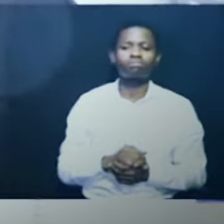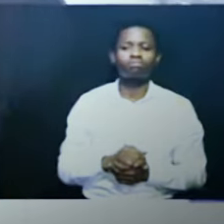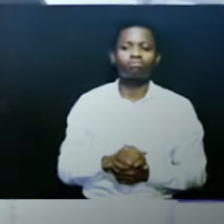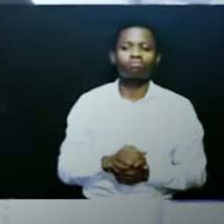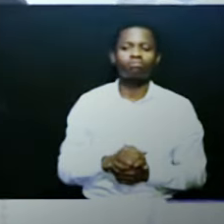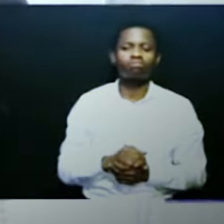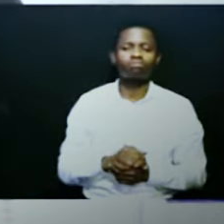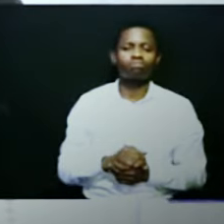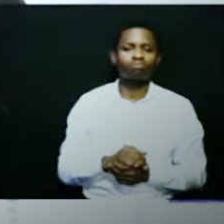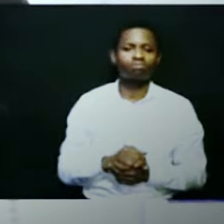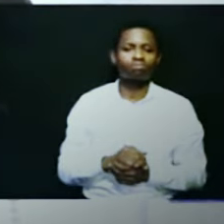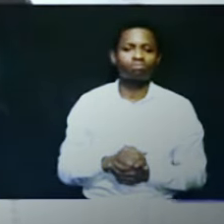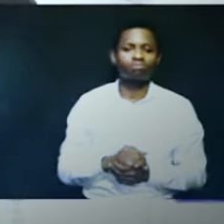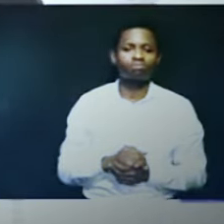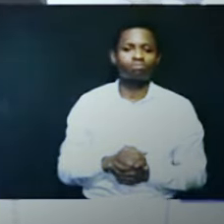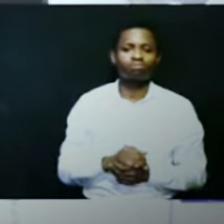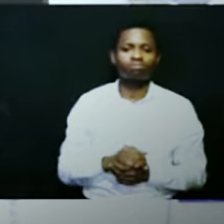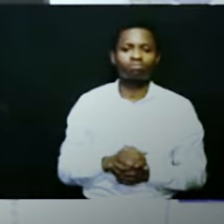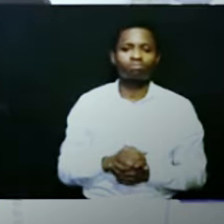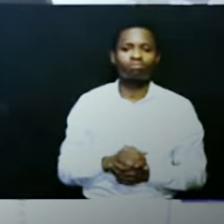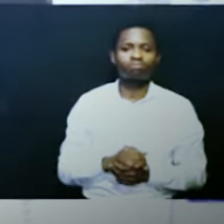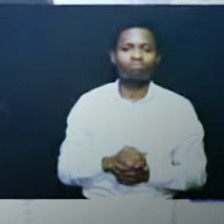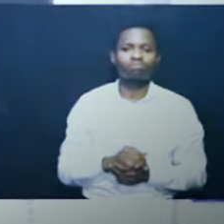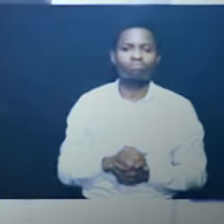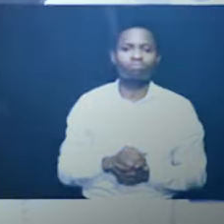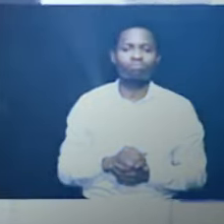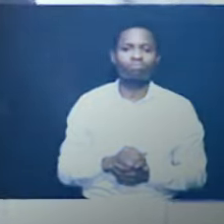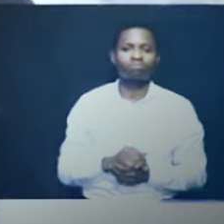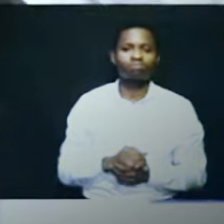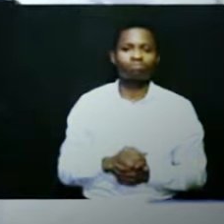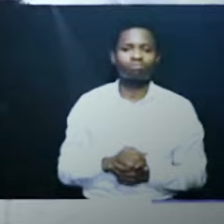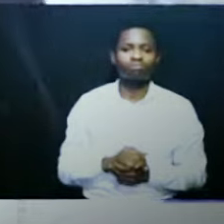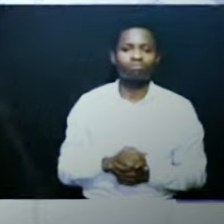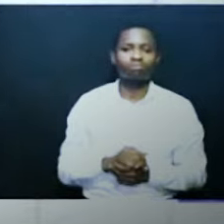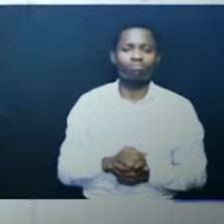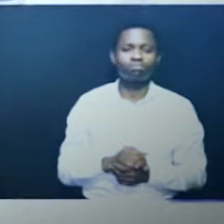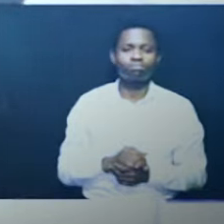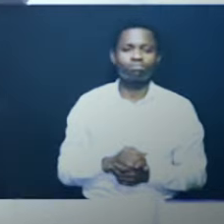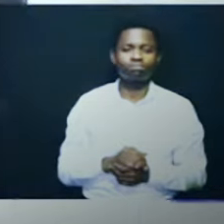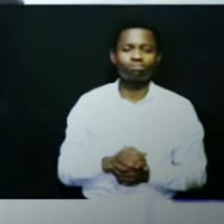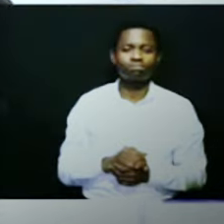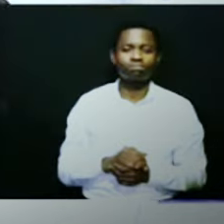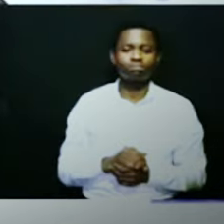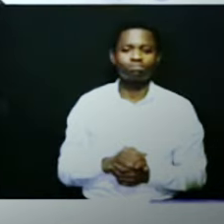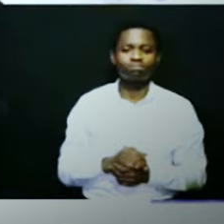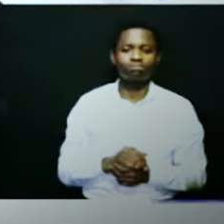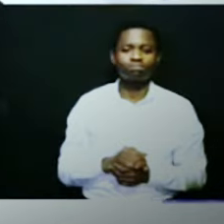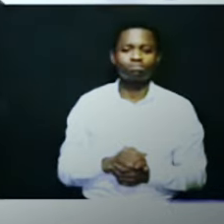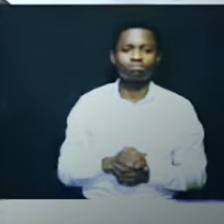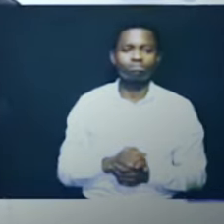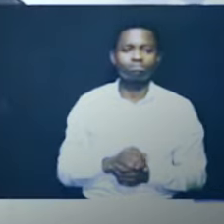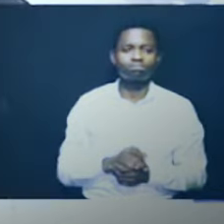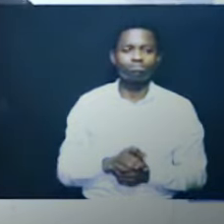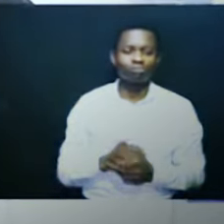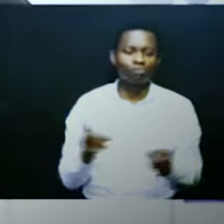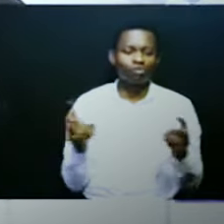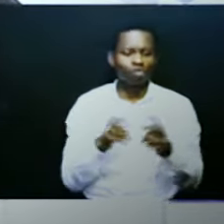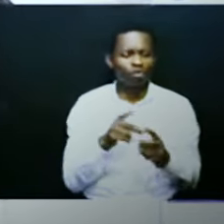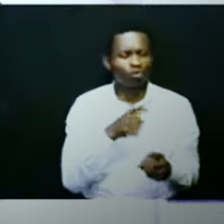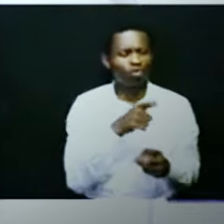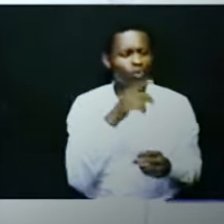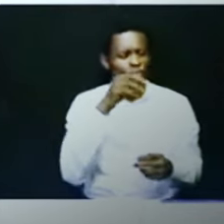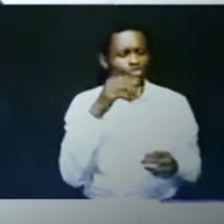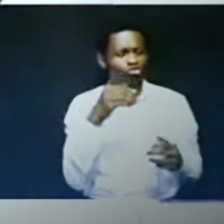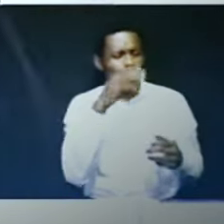Then this older son will not come home. Now, He was angry and very